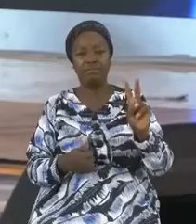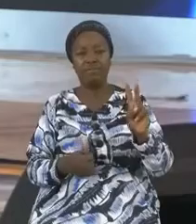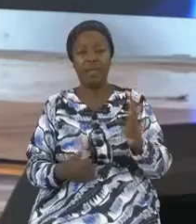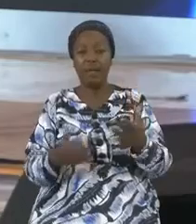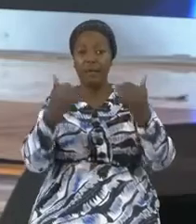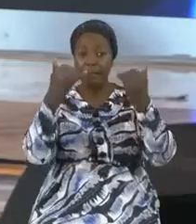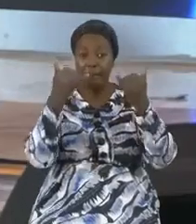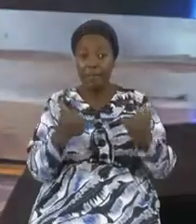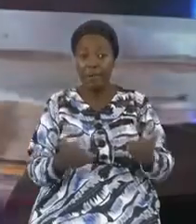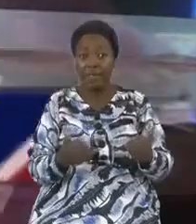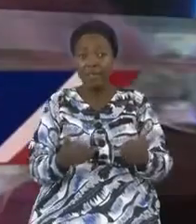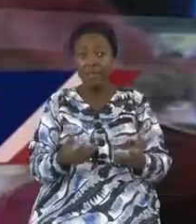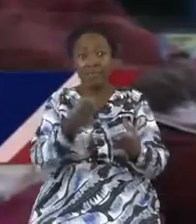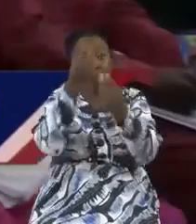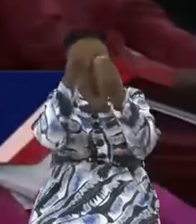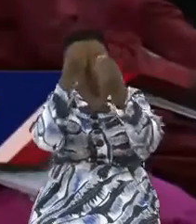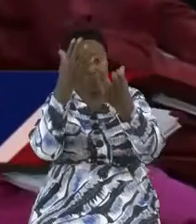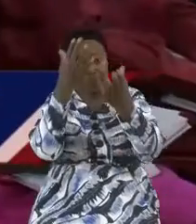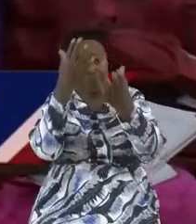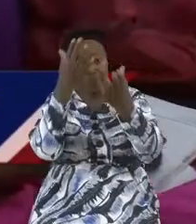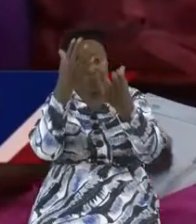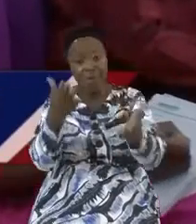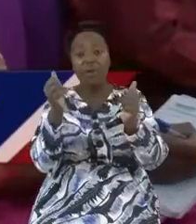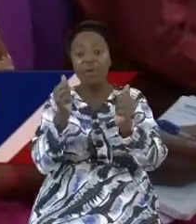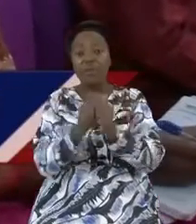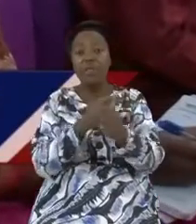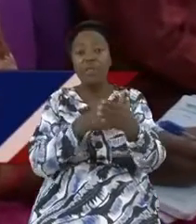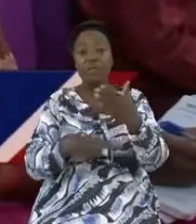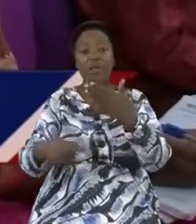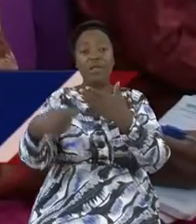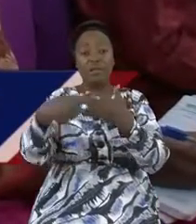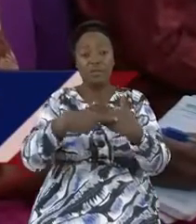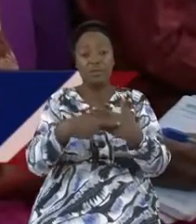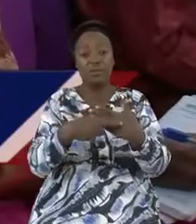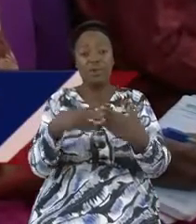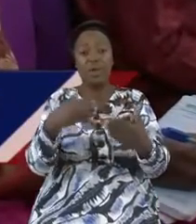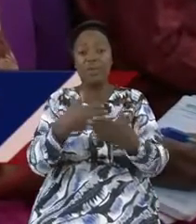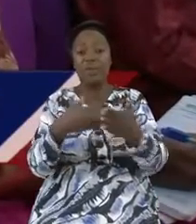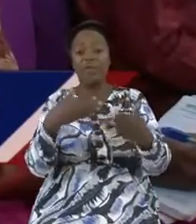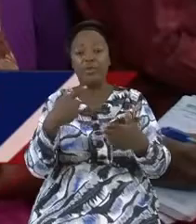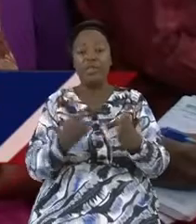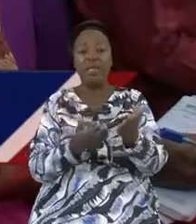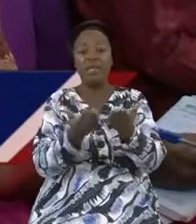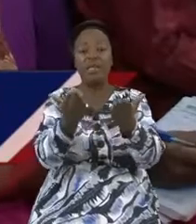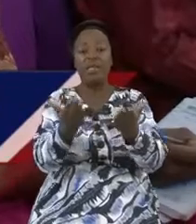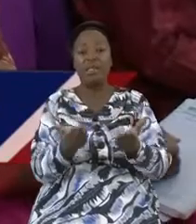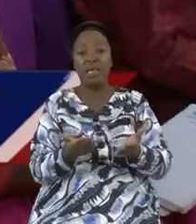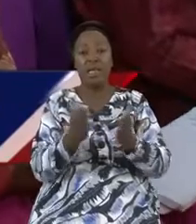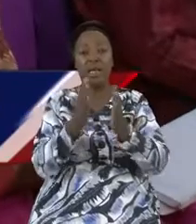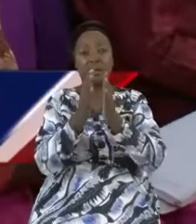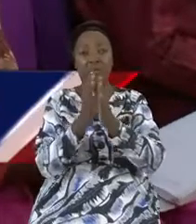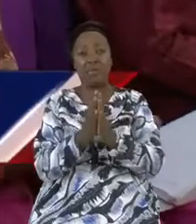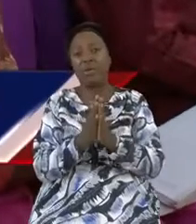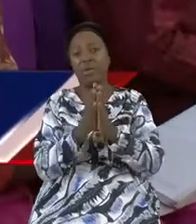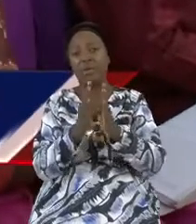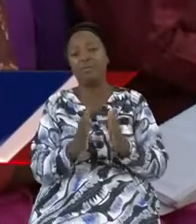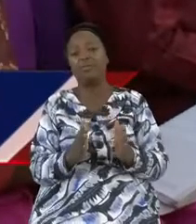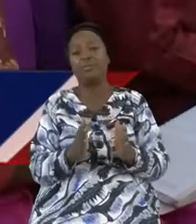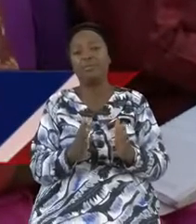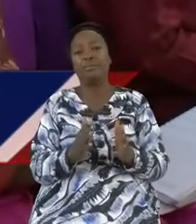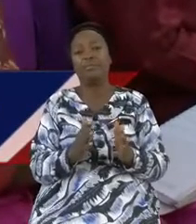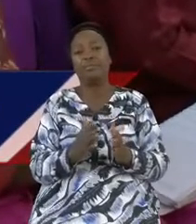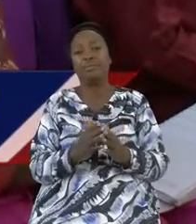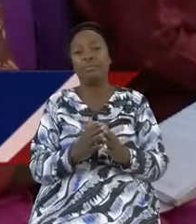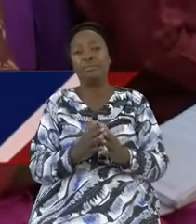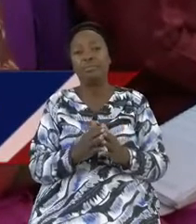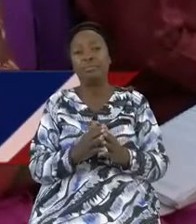present obedience with restitution before the desired supplication. We're coming back